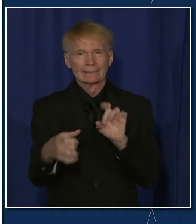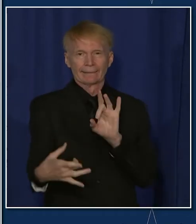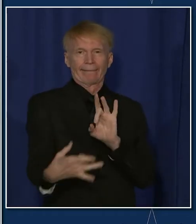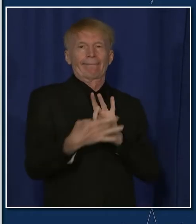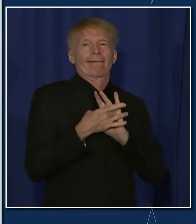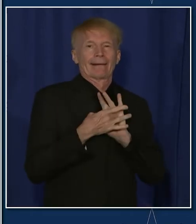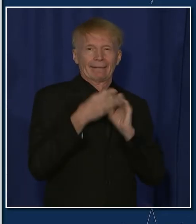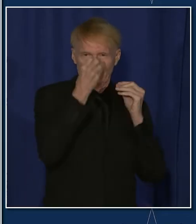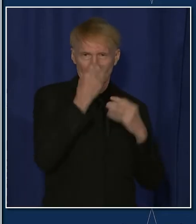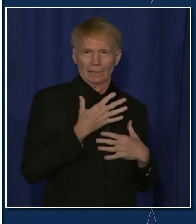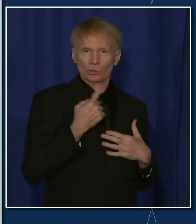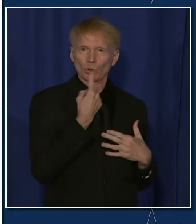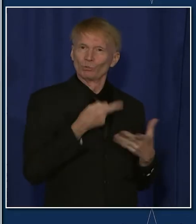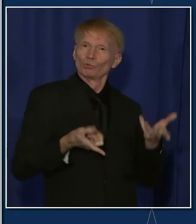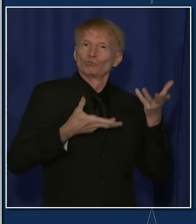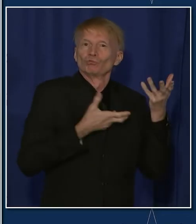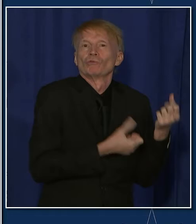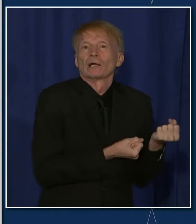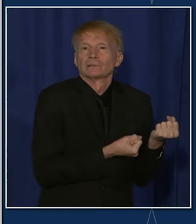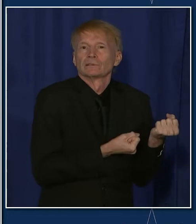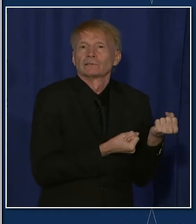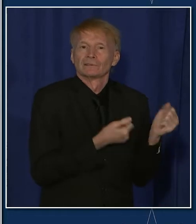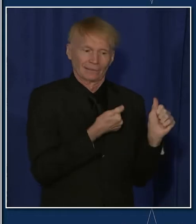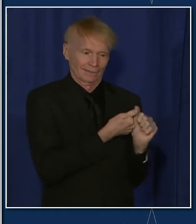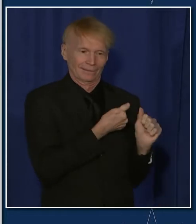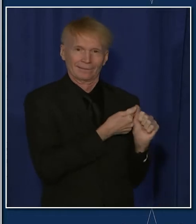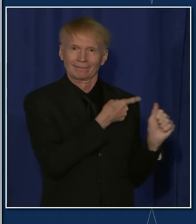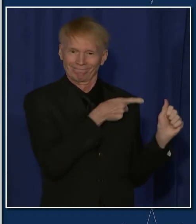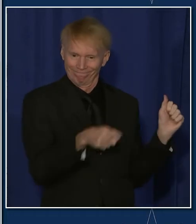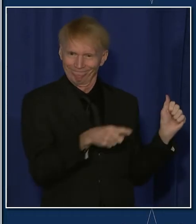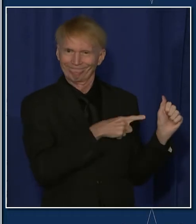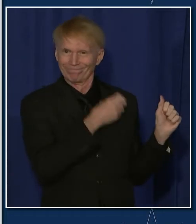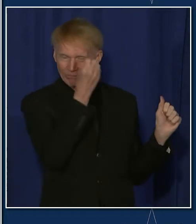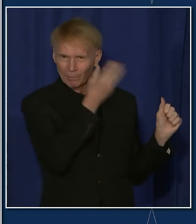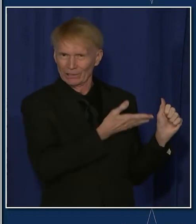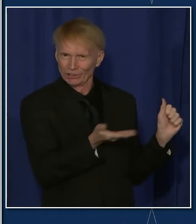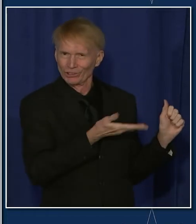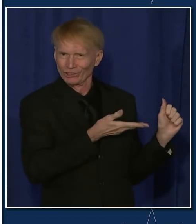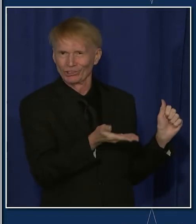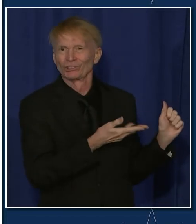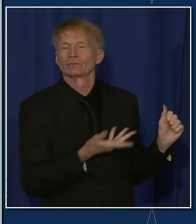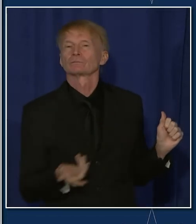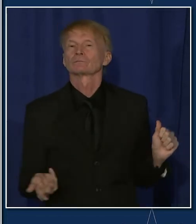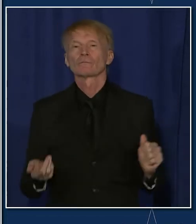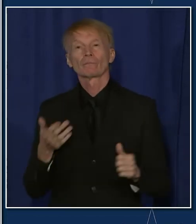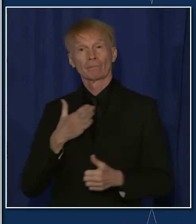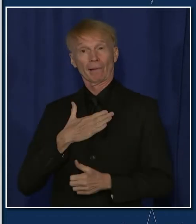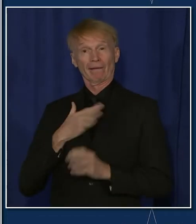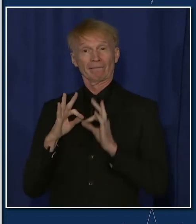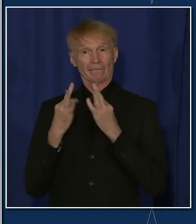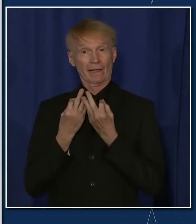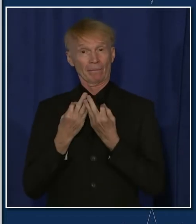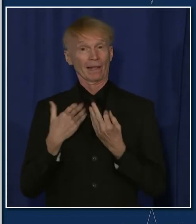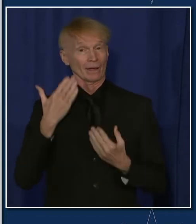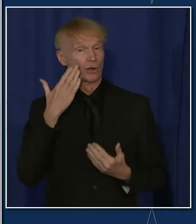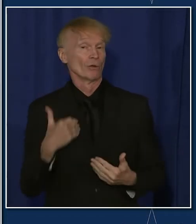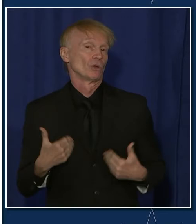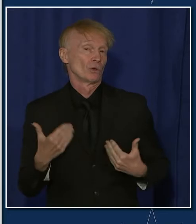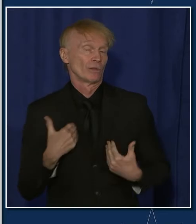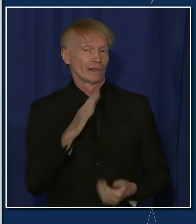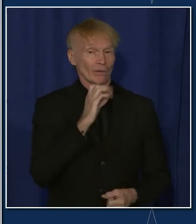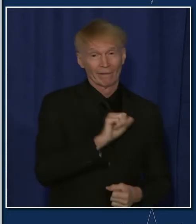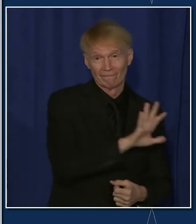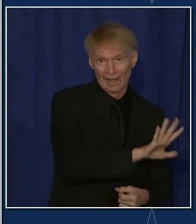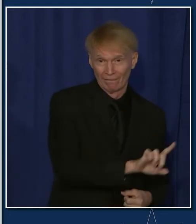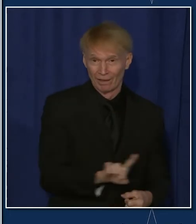the provider you trust so that you can get the information. For me and my family, I know for our youth 5 to